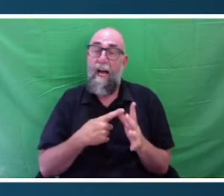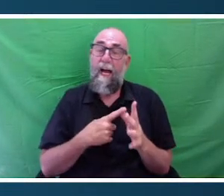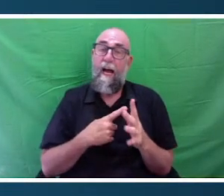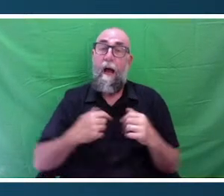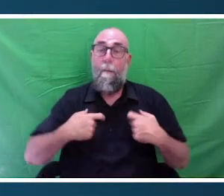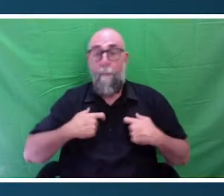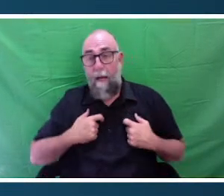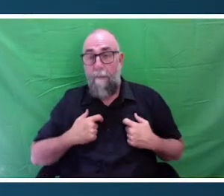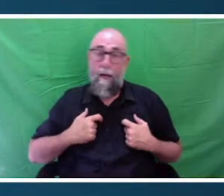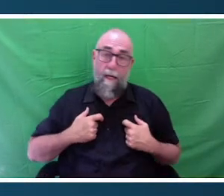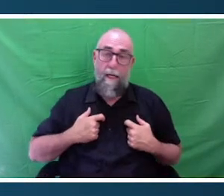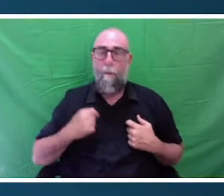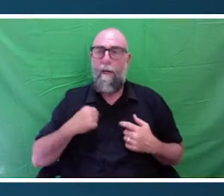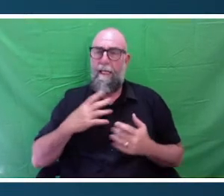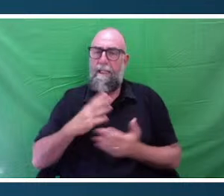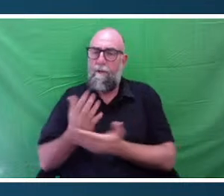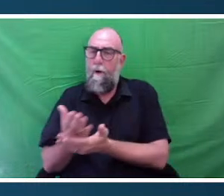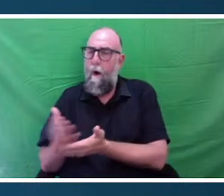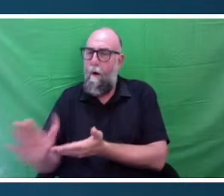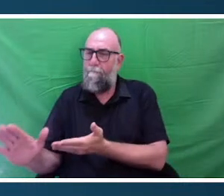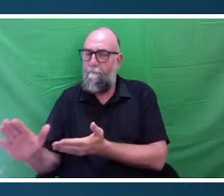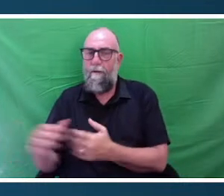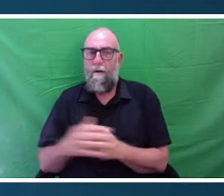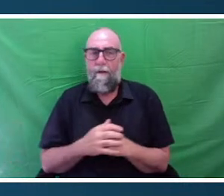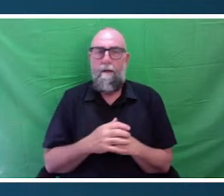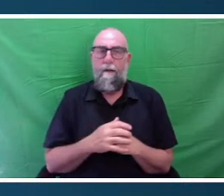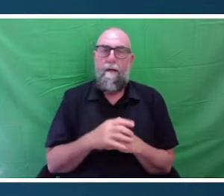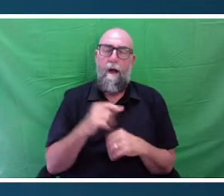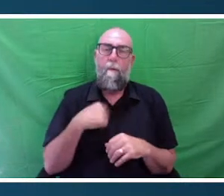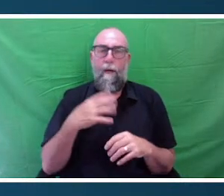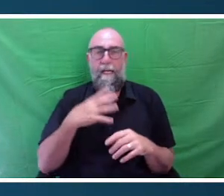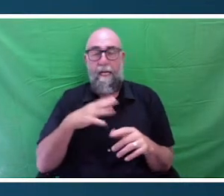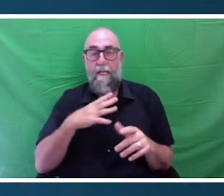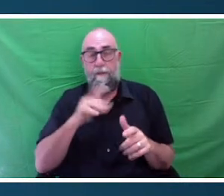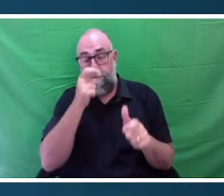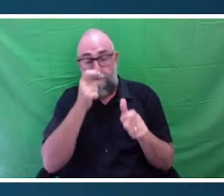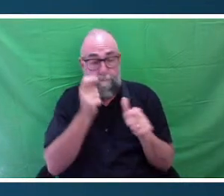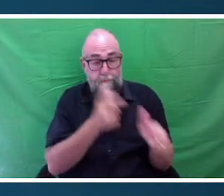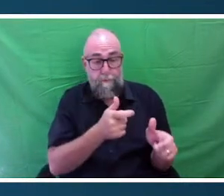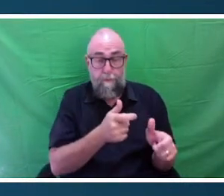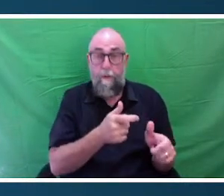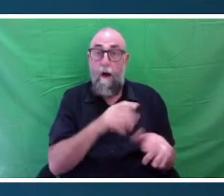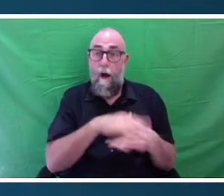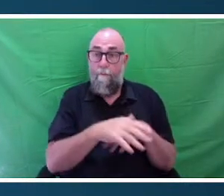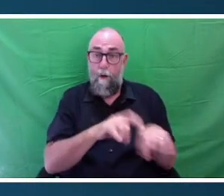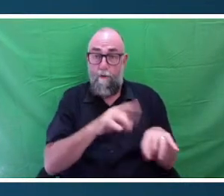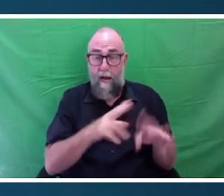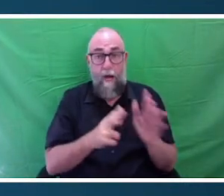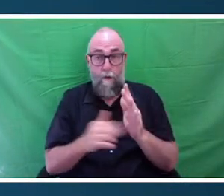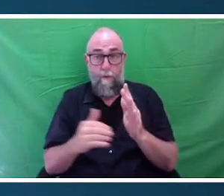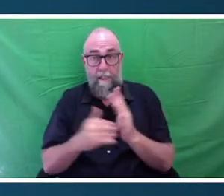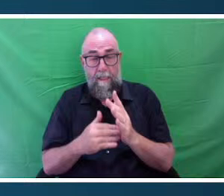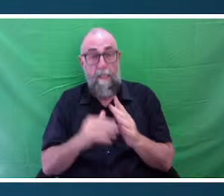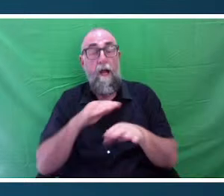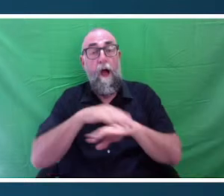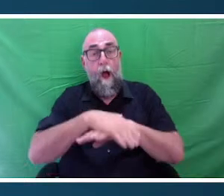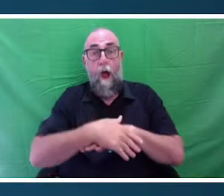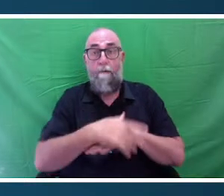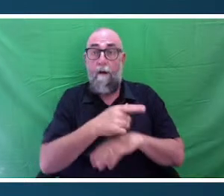monitor demand from employers very carefully in both countries, because at the end of the day, these schemes are demand-driven.